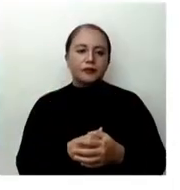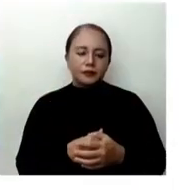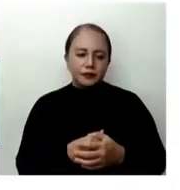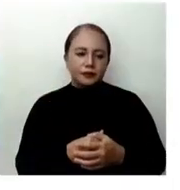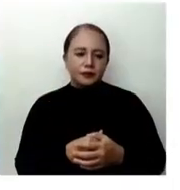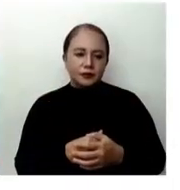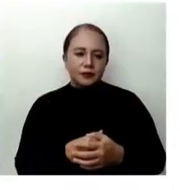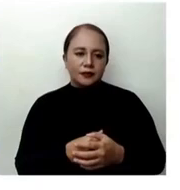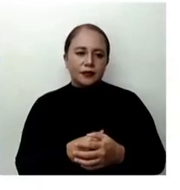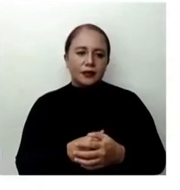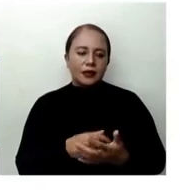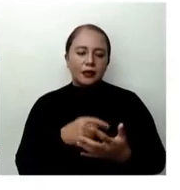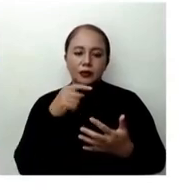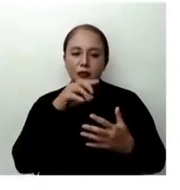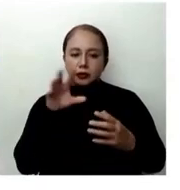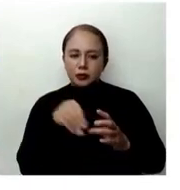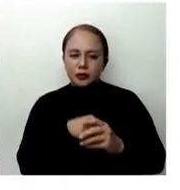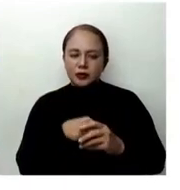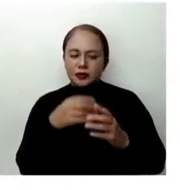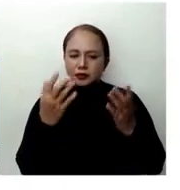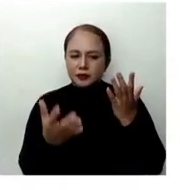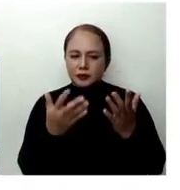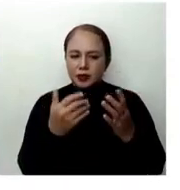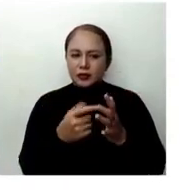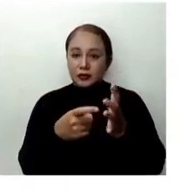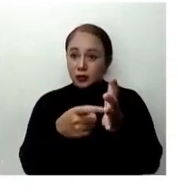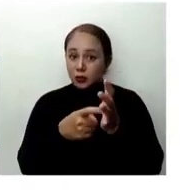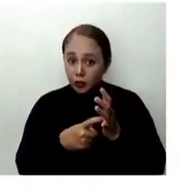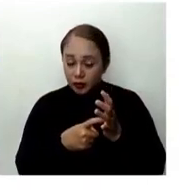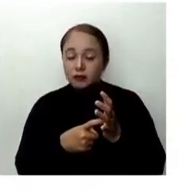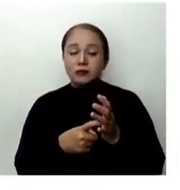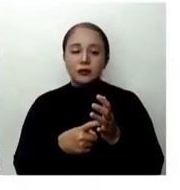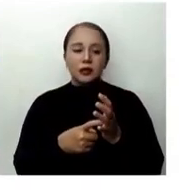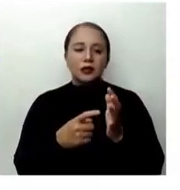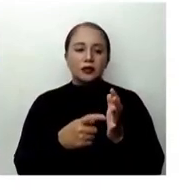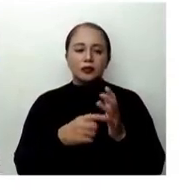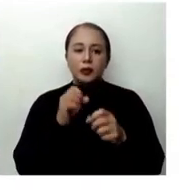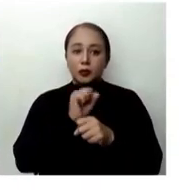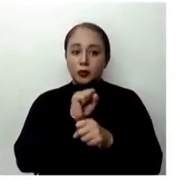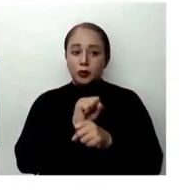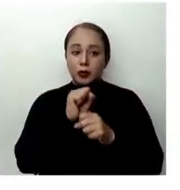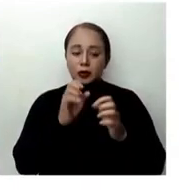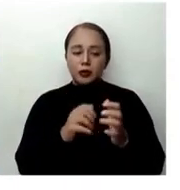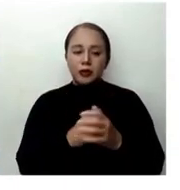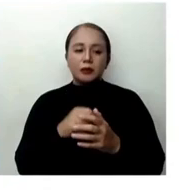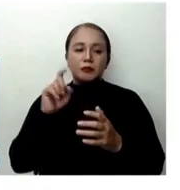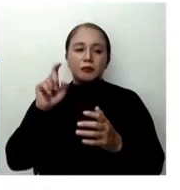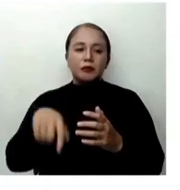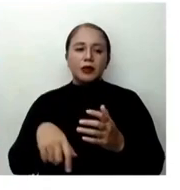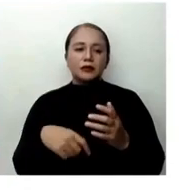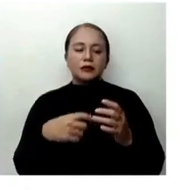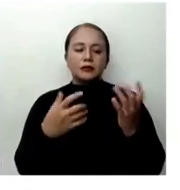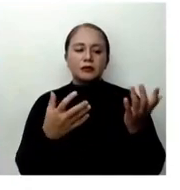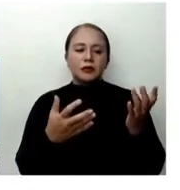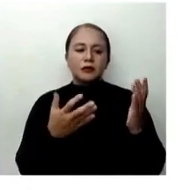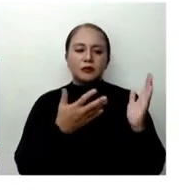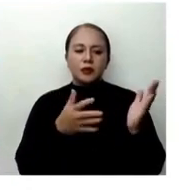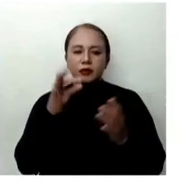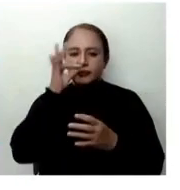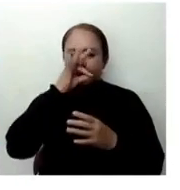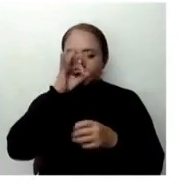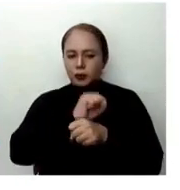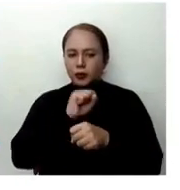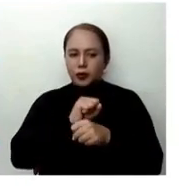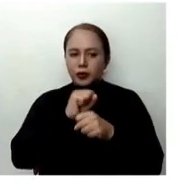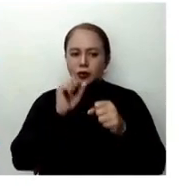One of those, perhaps, is requirement by the employer that they would bring the Filipino worker to